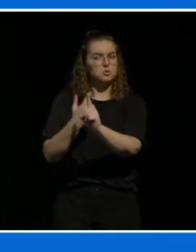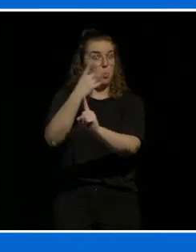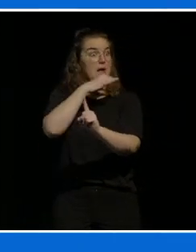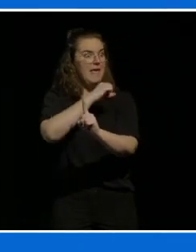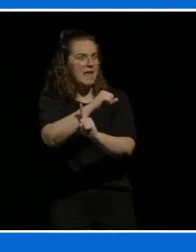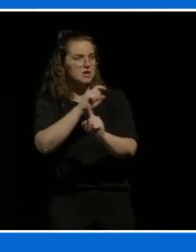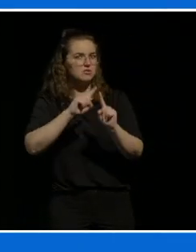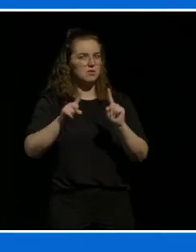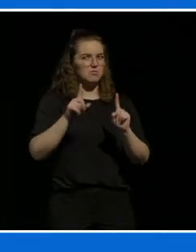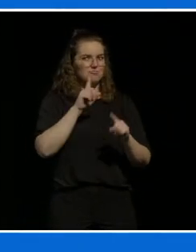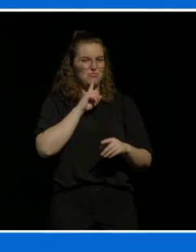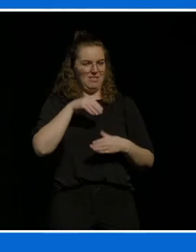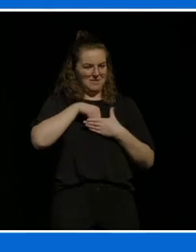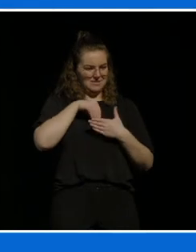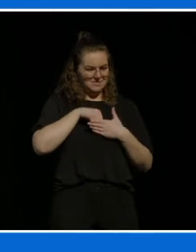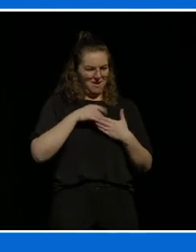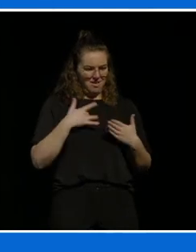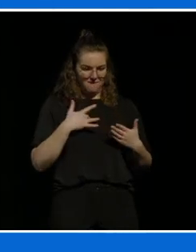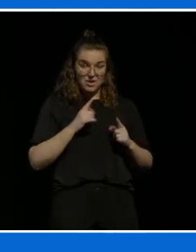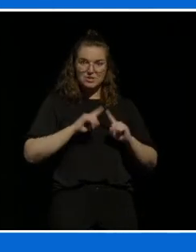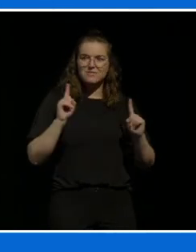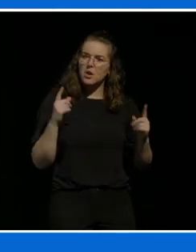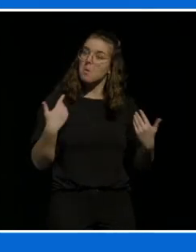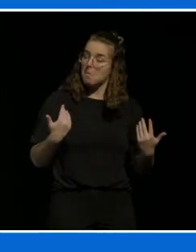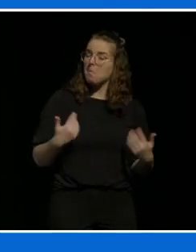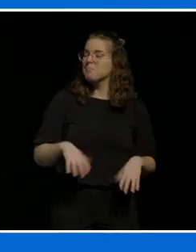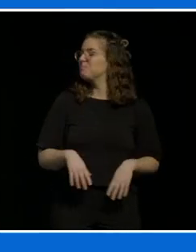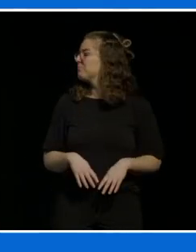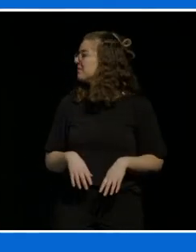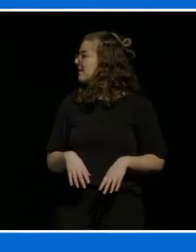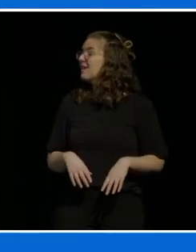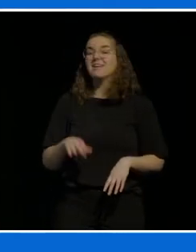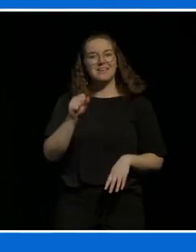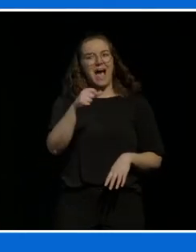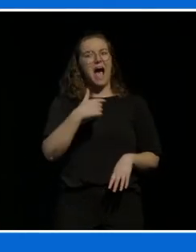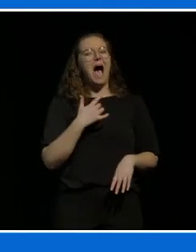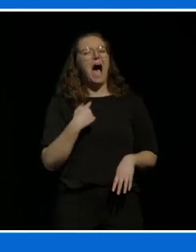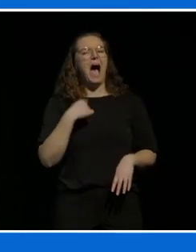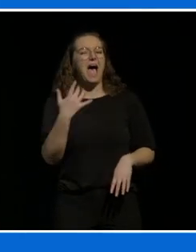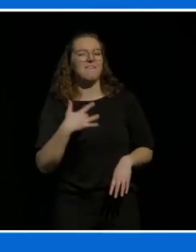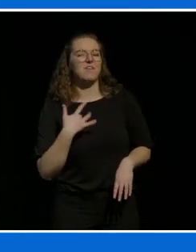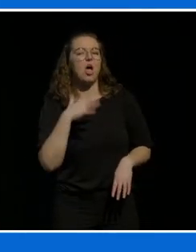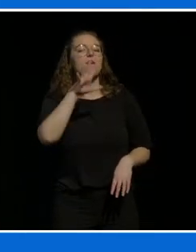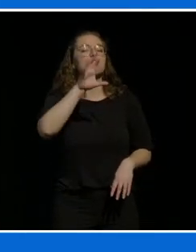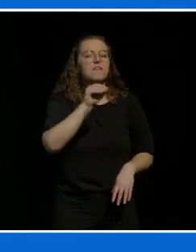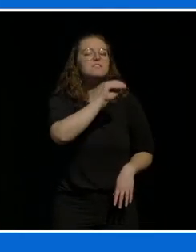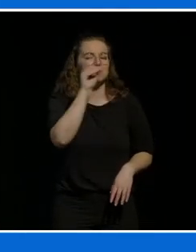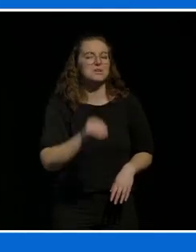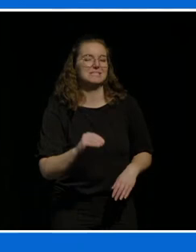about youth and just wanted to offer that. I love that. I think I feel like I'm 50% younger, but I like the 20%.